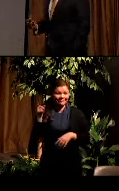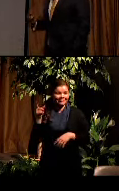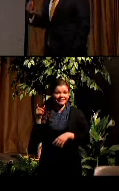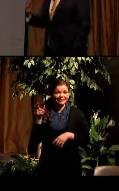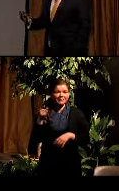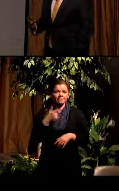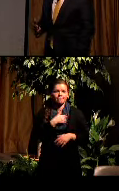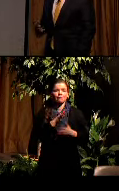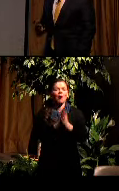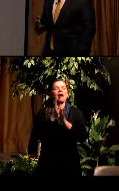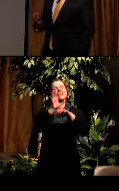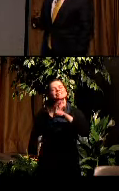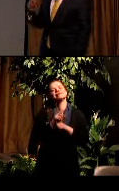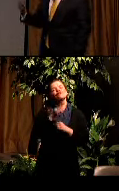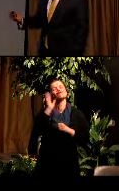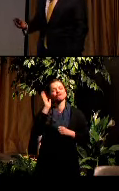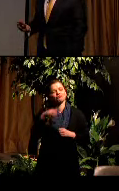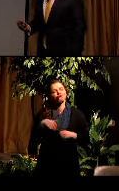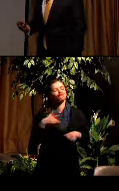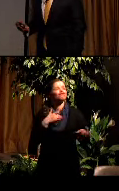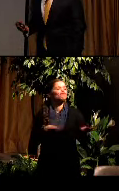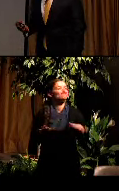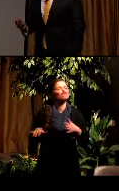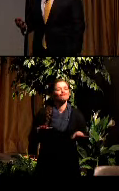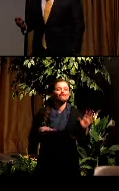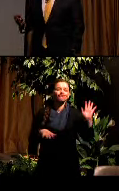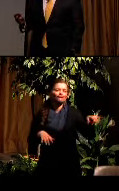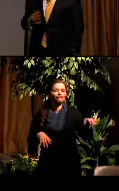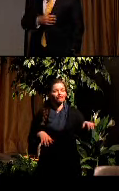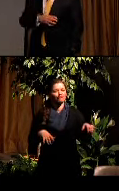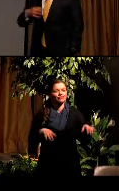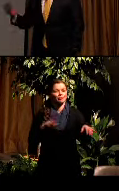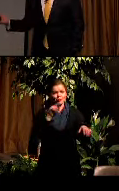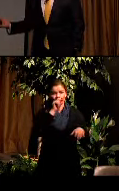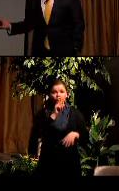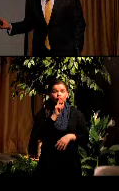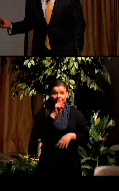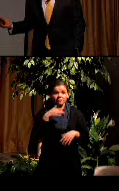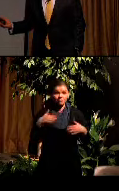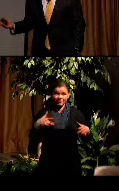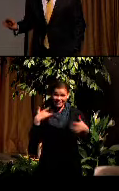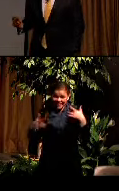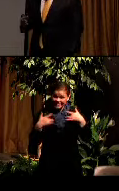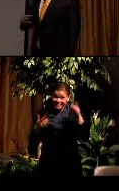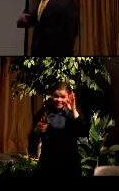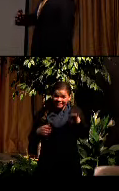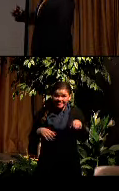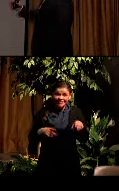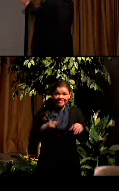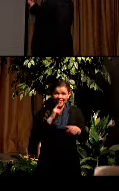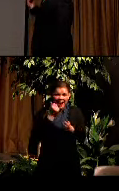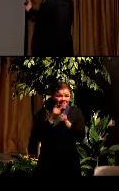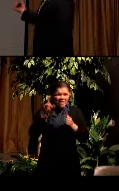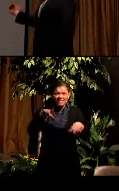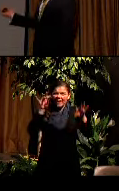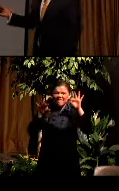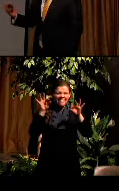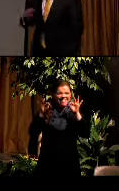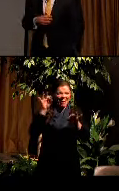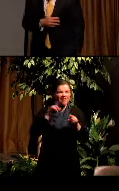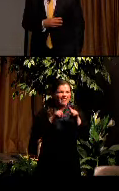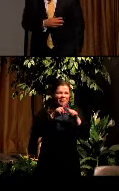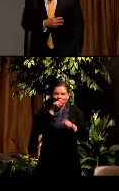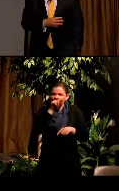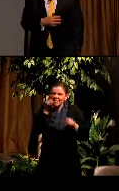them. Birds are also some of the most exciting animals out there. They occur everywhere across the globe. They have almost